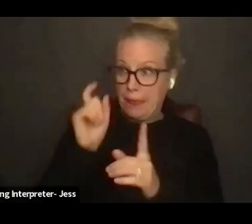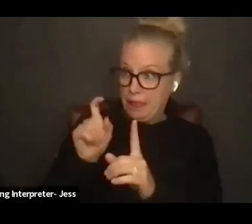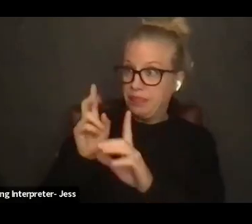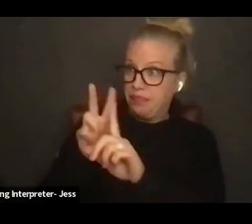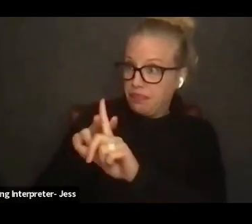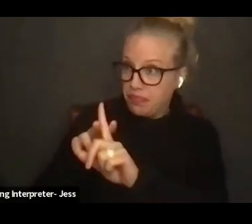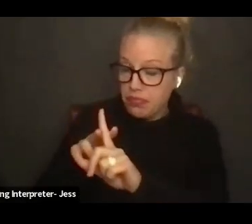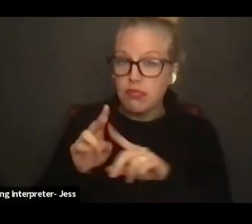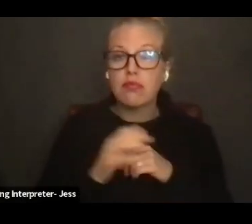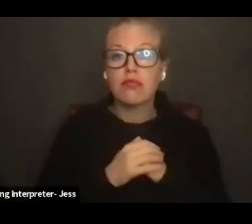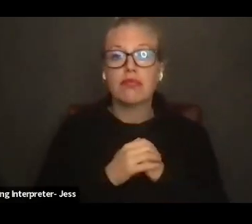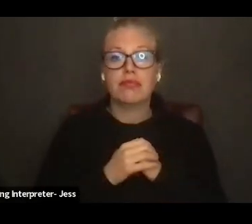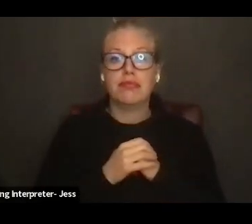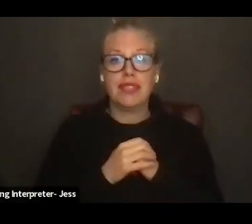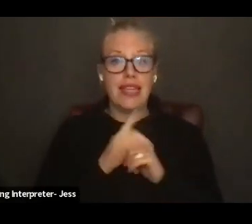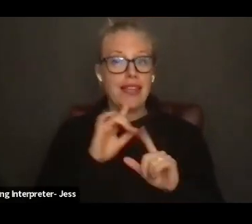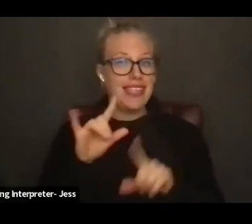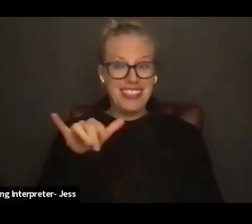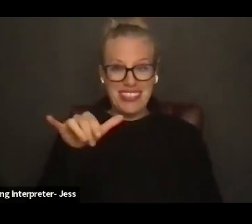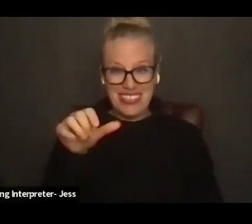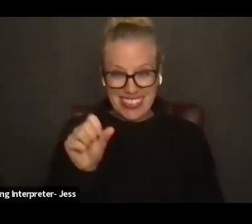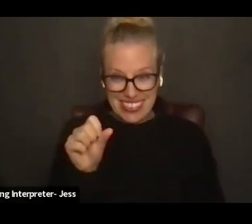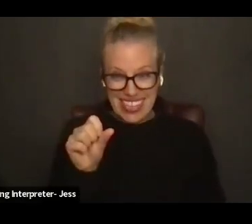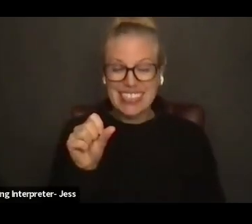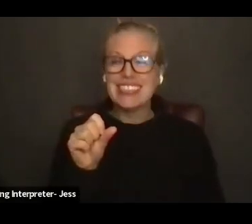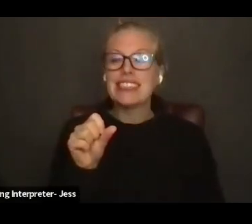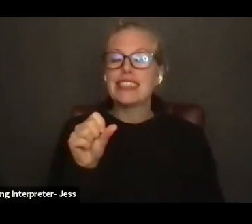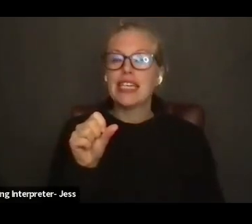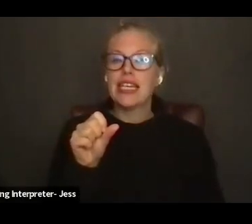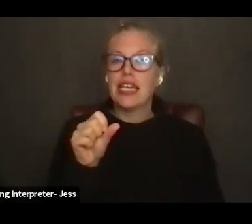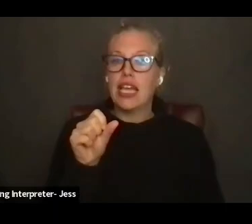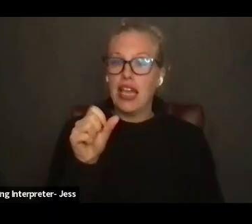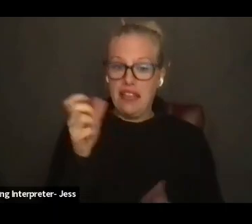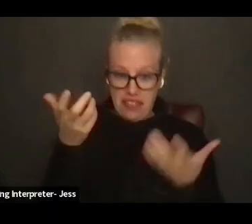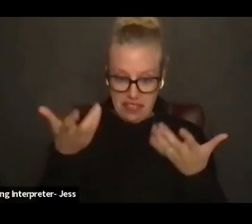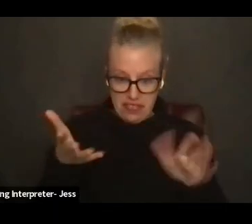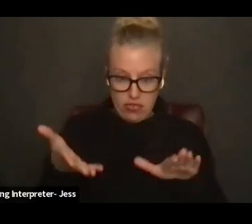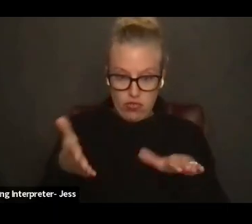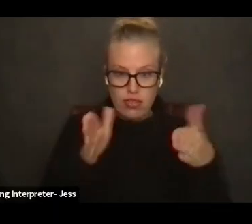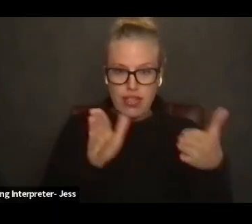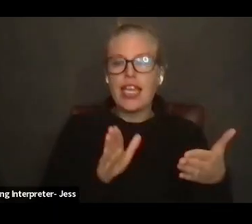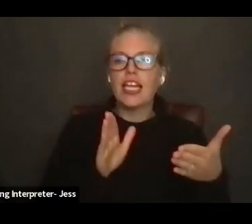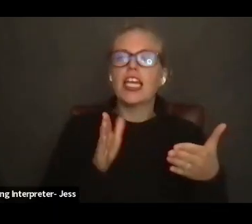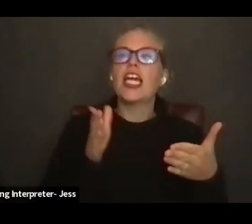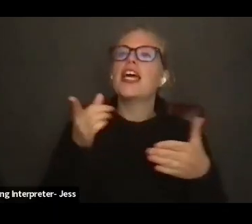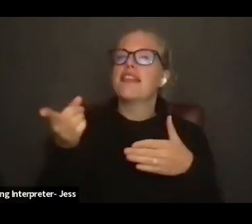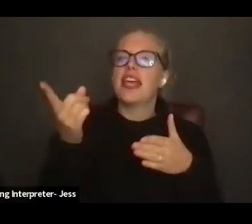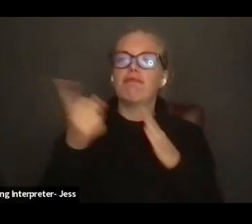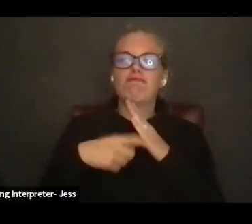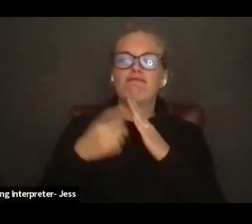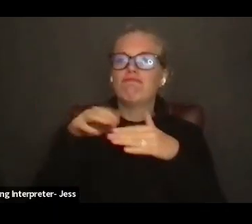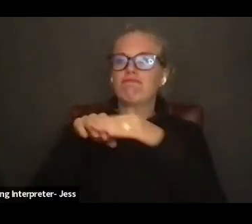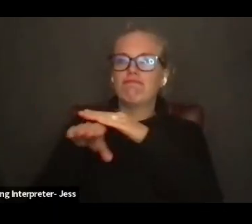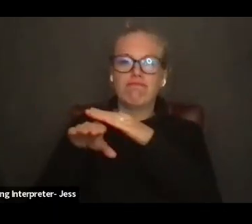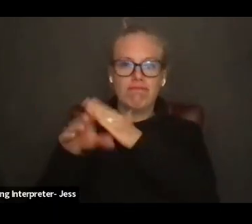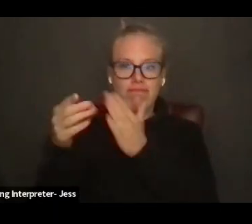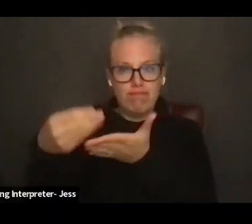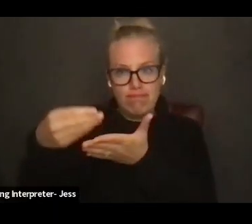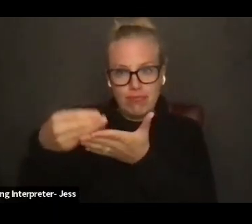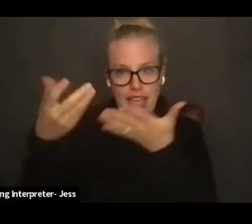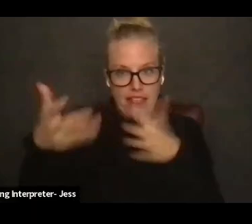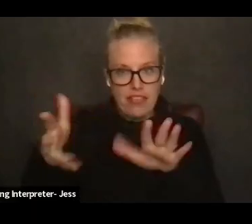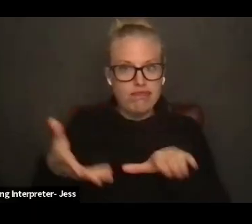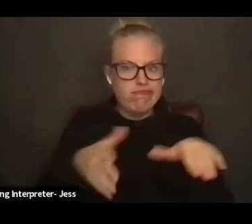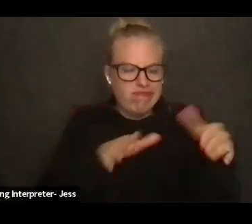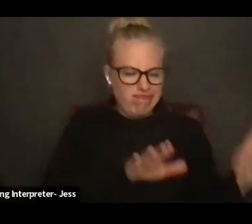If the answer is yes, if you've died, that would give them access to your money after you've passed